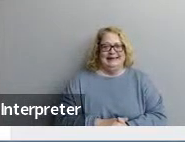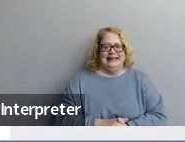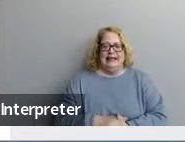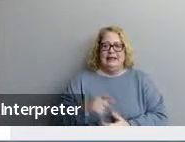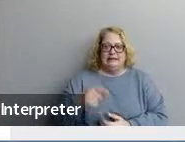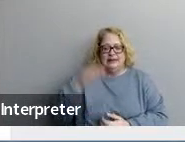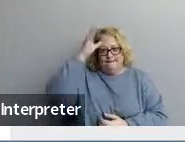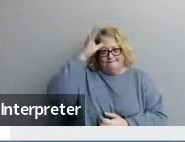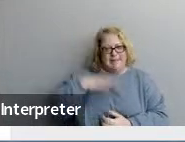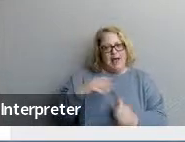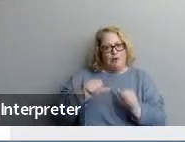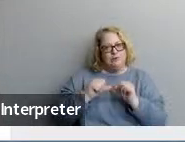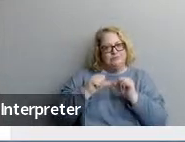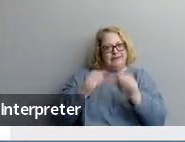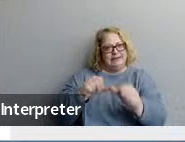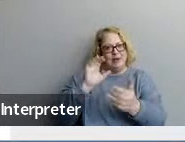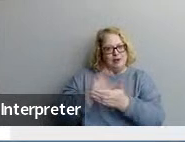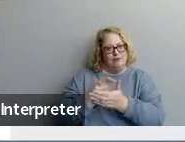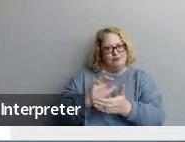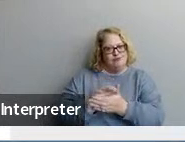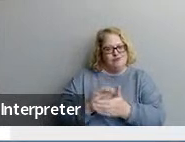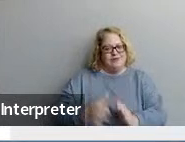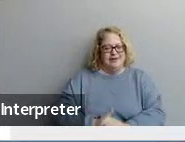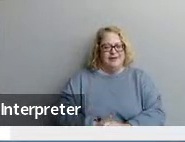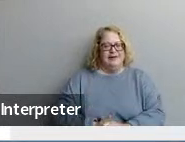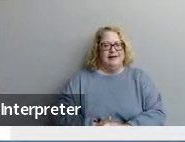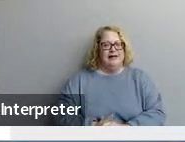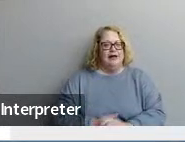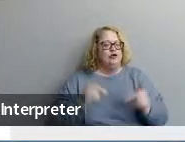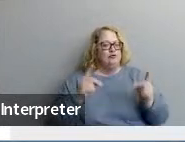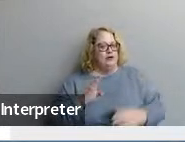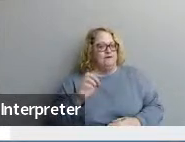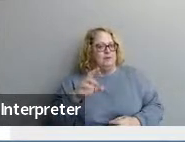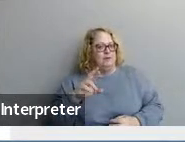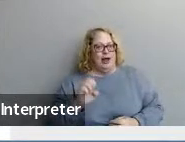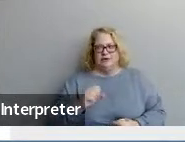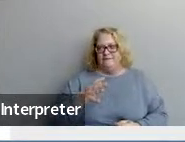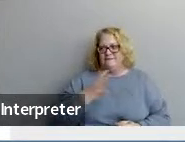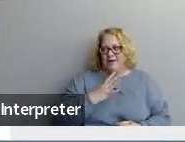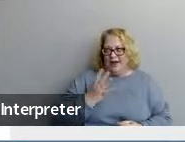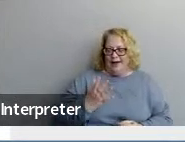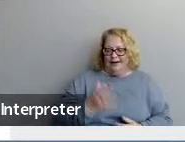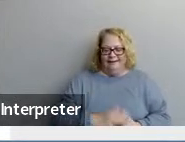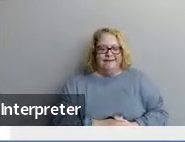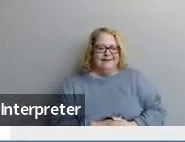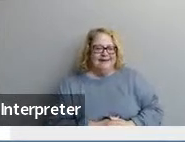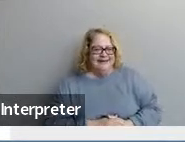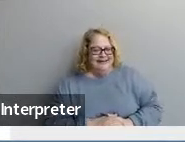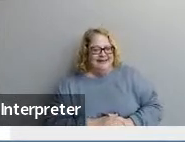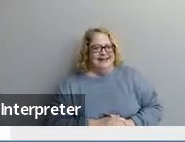There's a man who stays married for a long time. Director Byers?